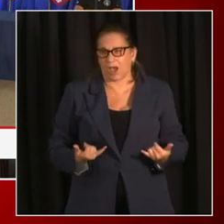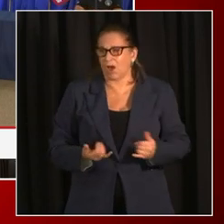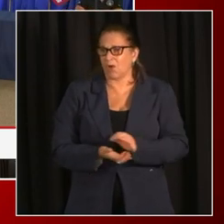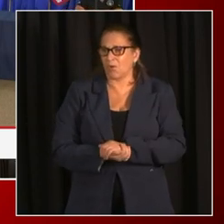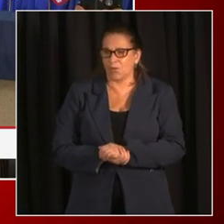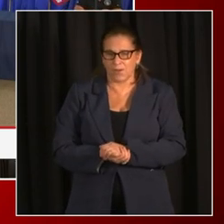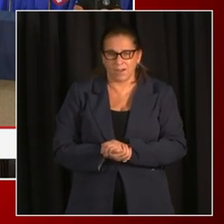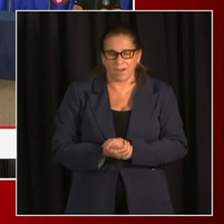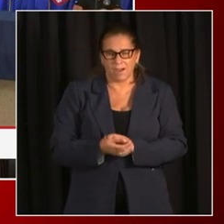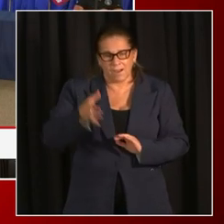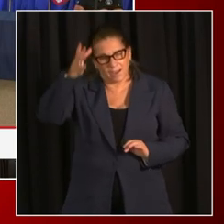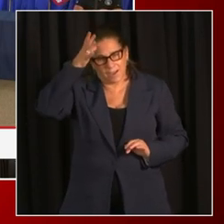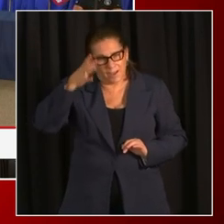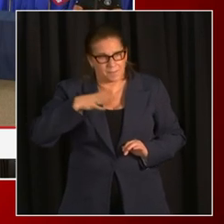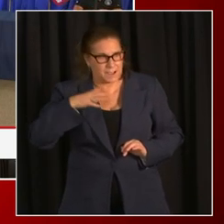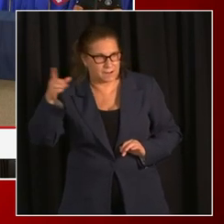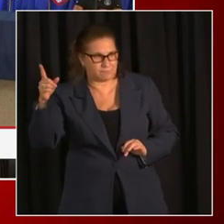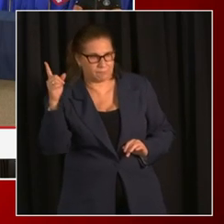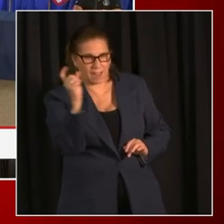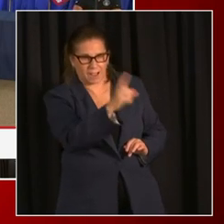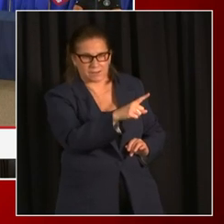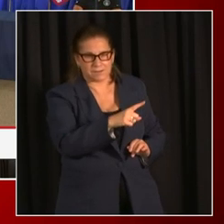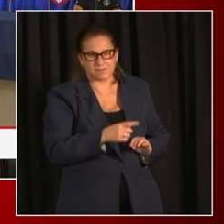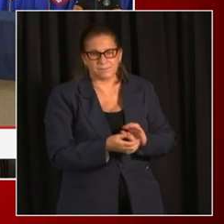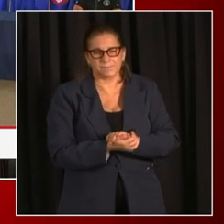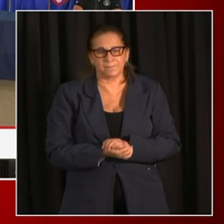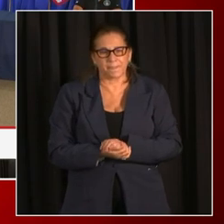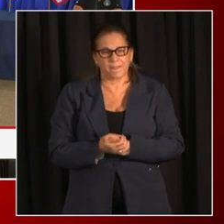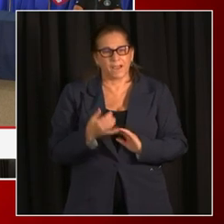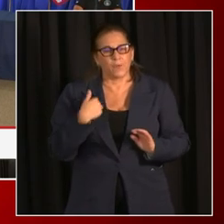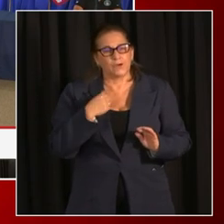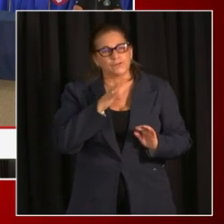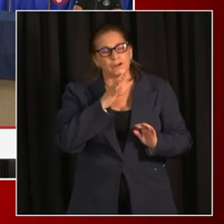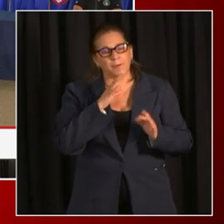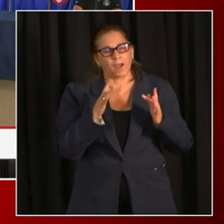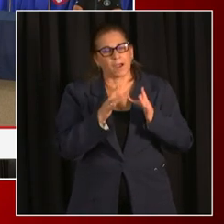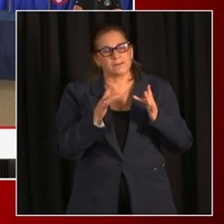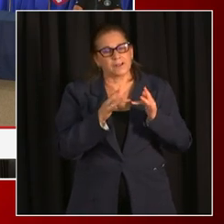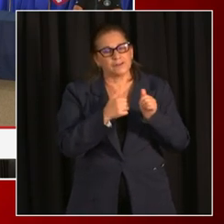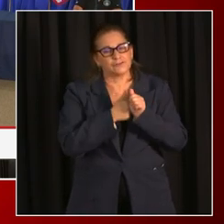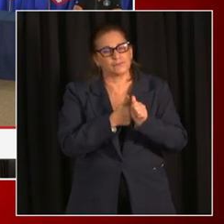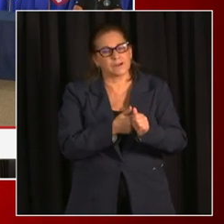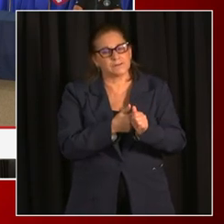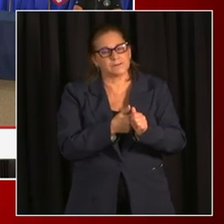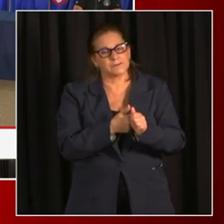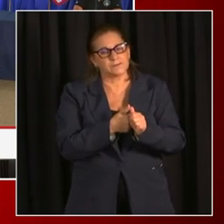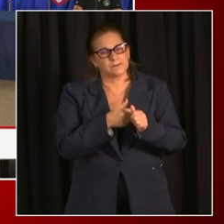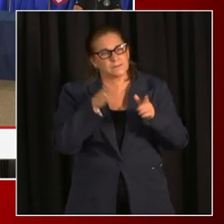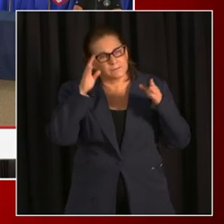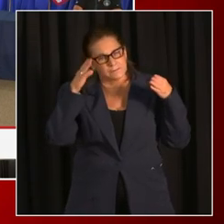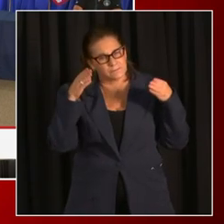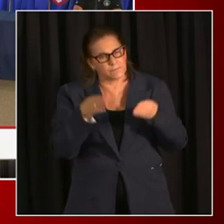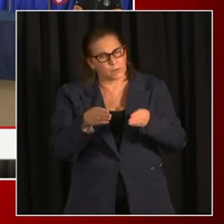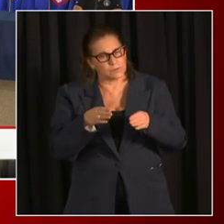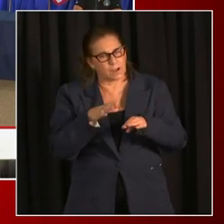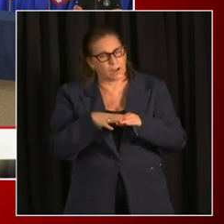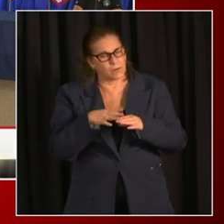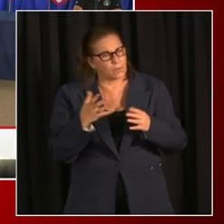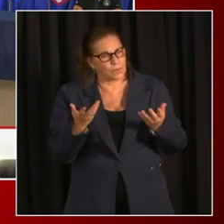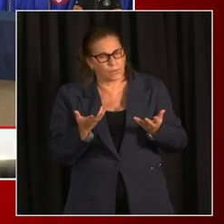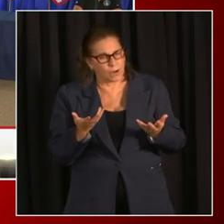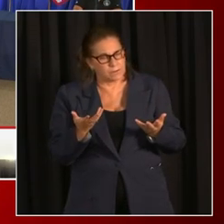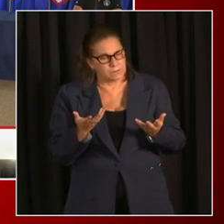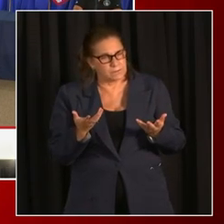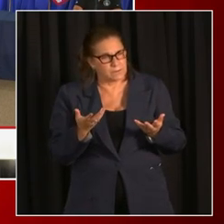Dr. Nesbitt, in terms of the contact trace, the home visits, is there an area of the district where you all plan to concentrate from the beginning, or you all just plan to